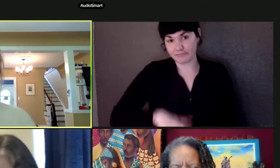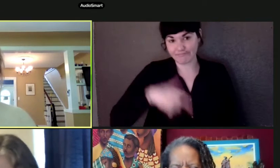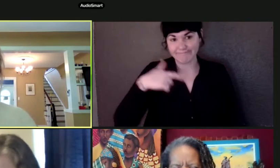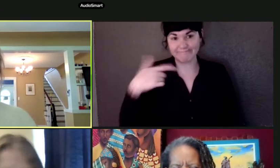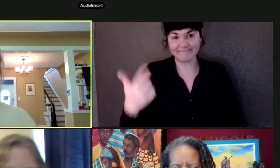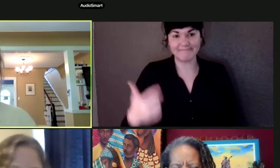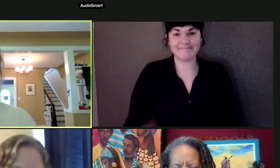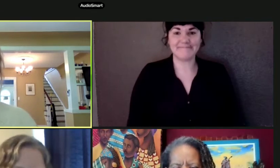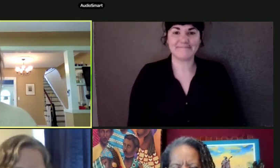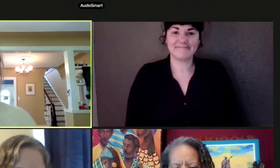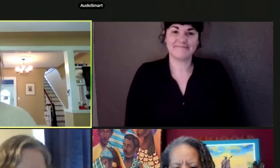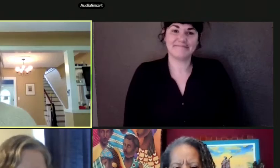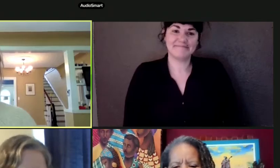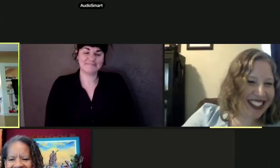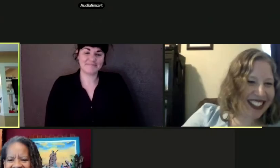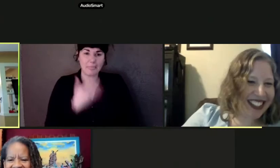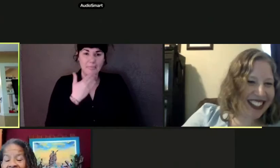you, guys.